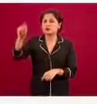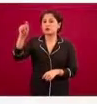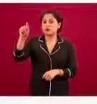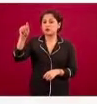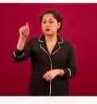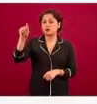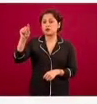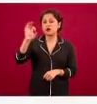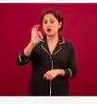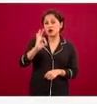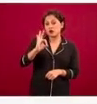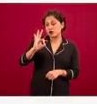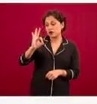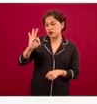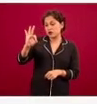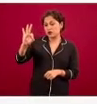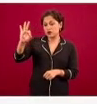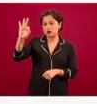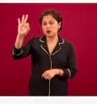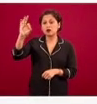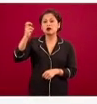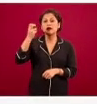curve,